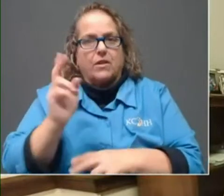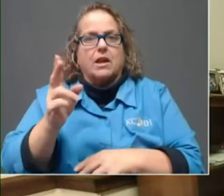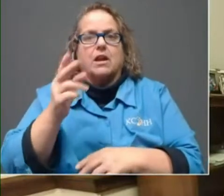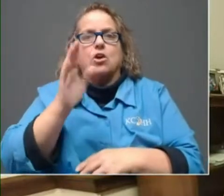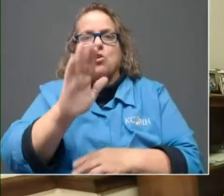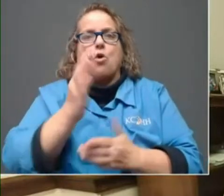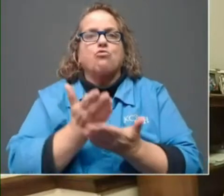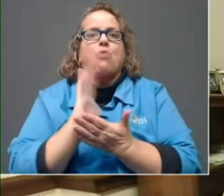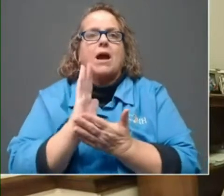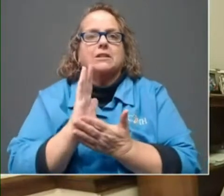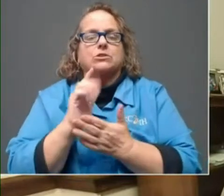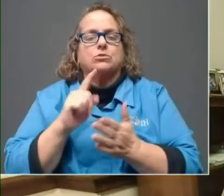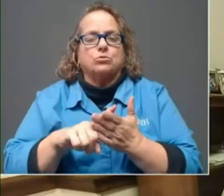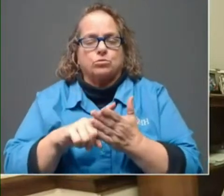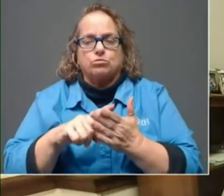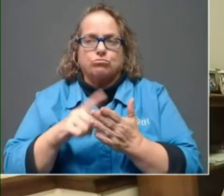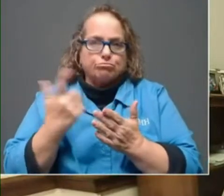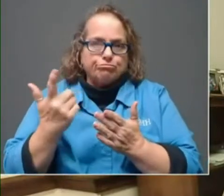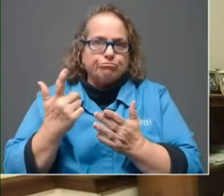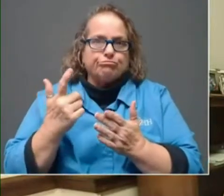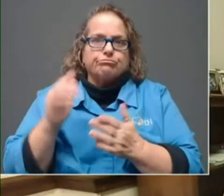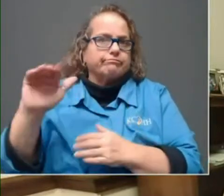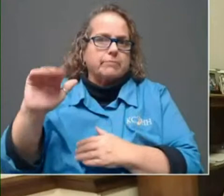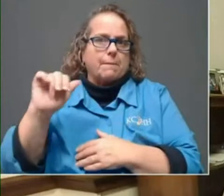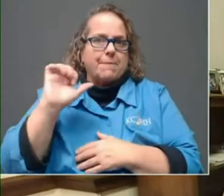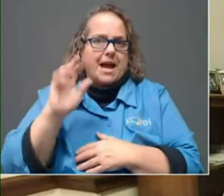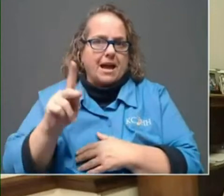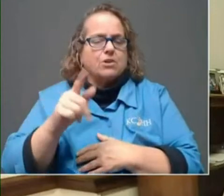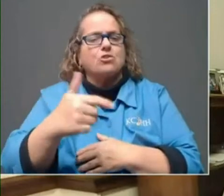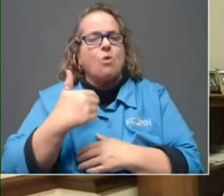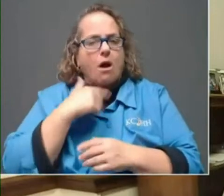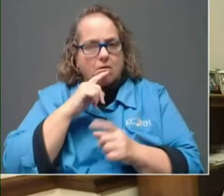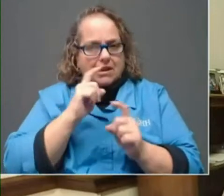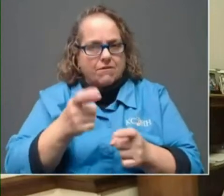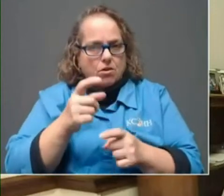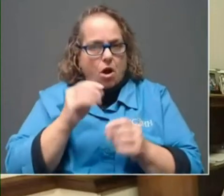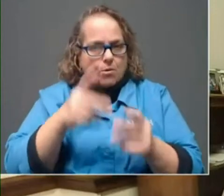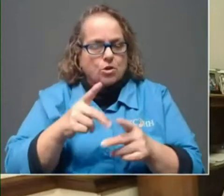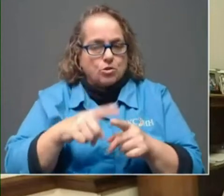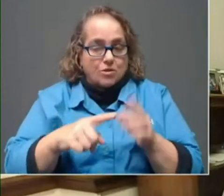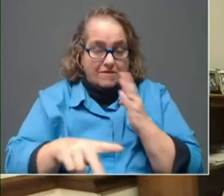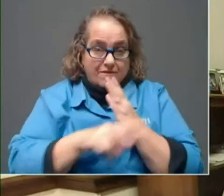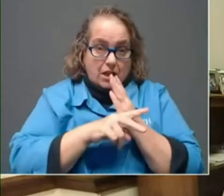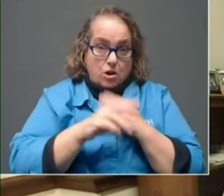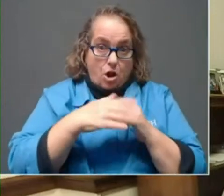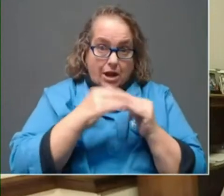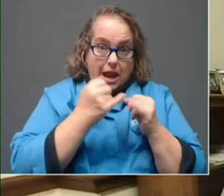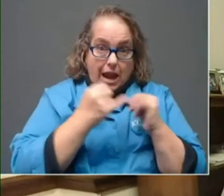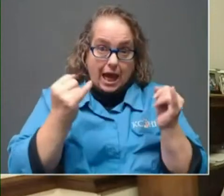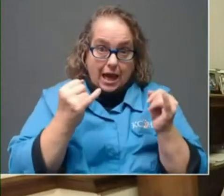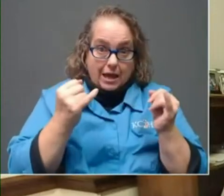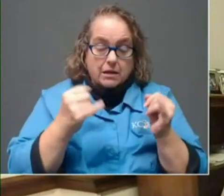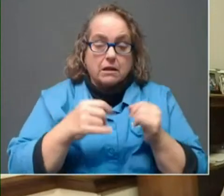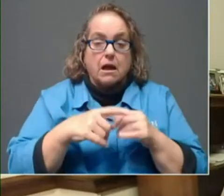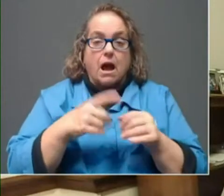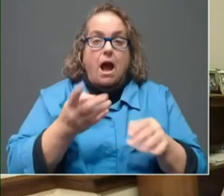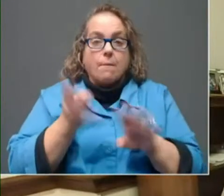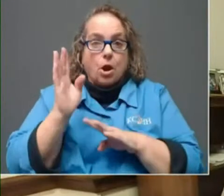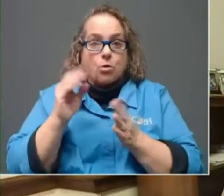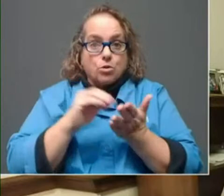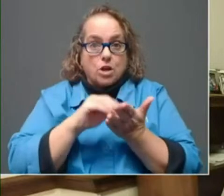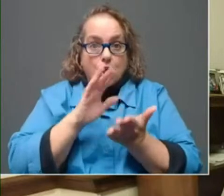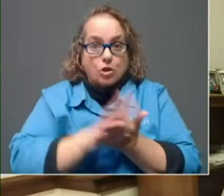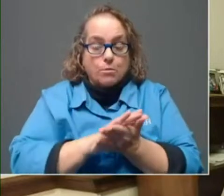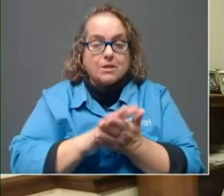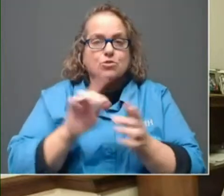various levels there where you are given the opportunity to validate online, to upload documents, given multiple